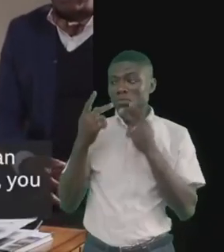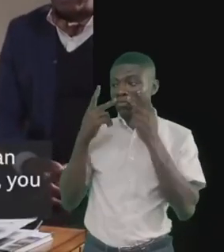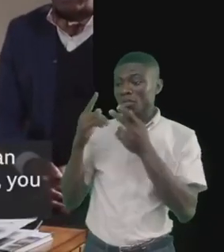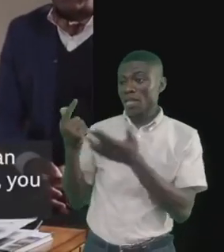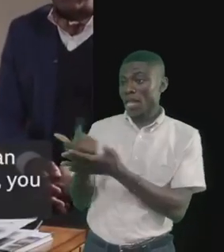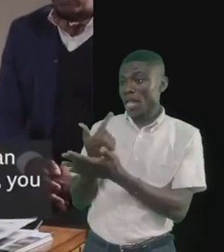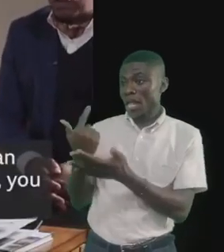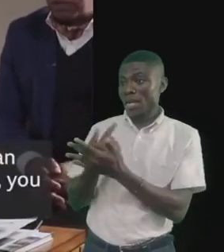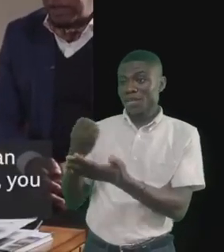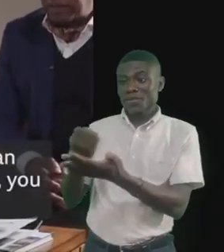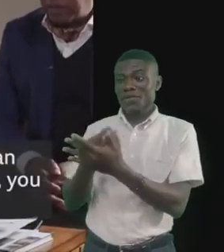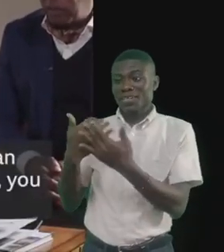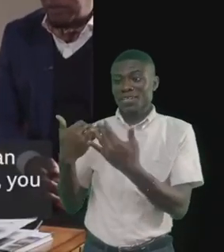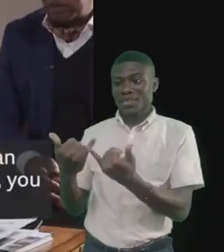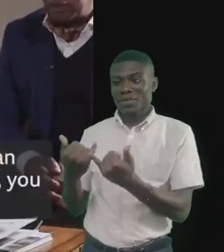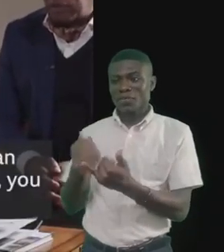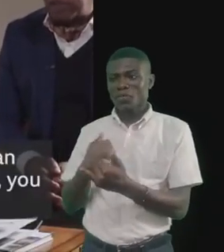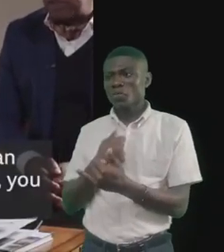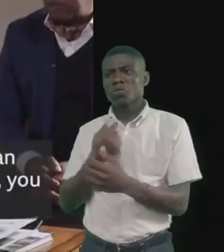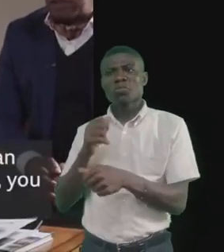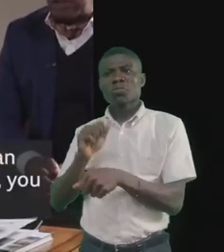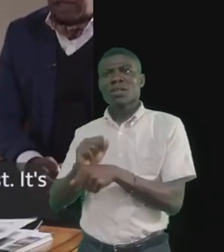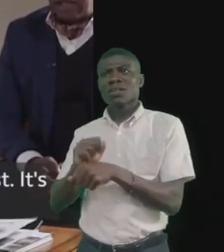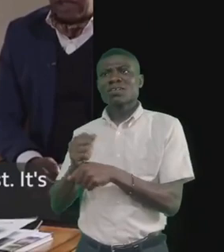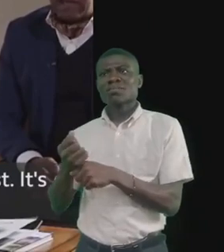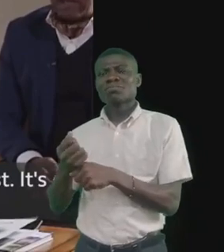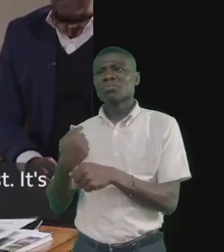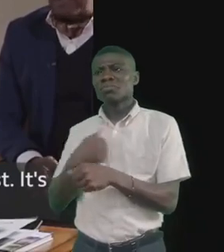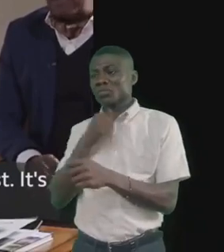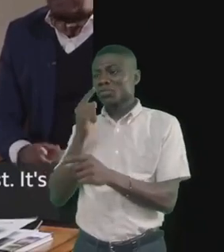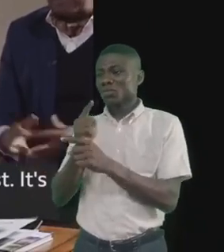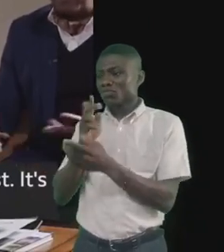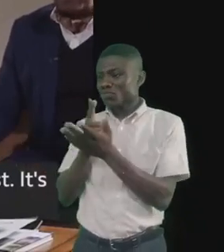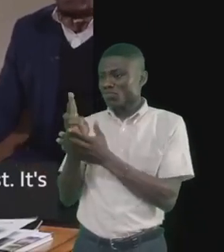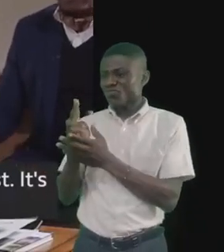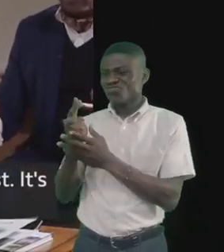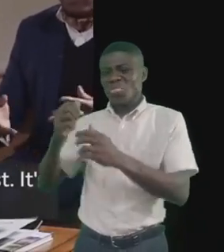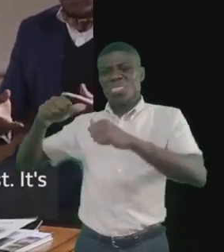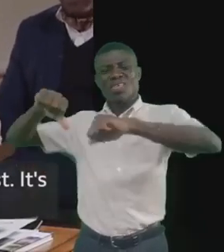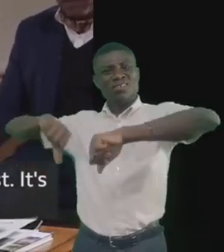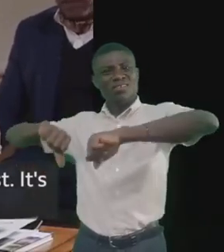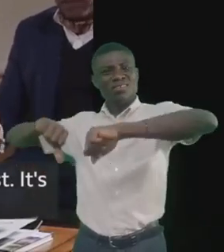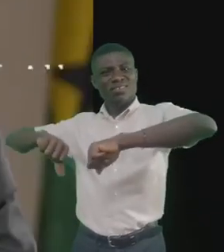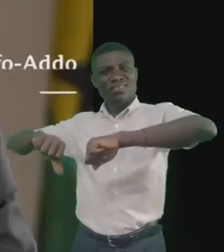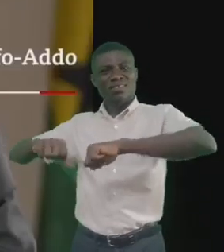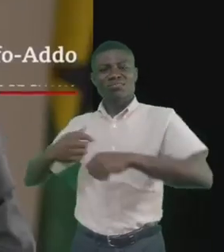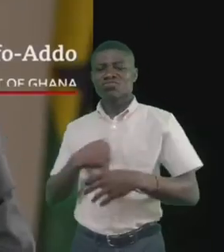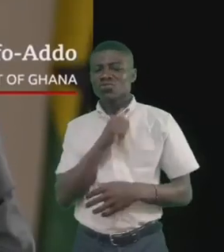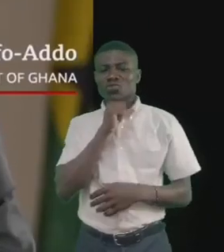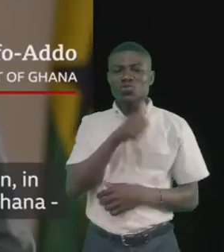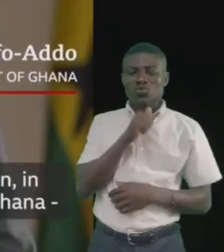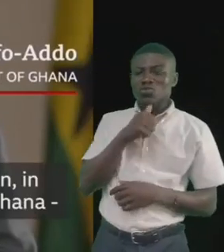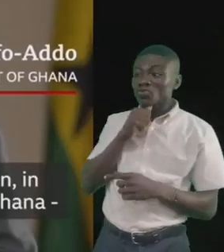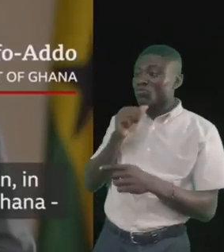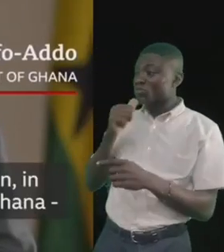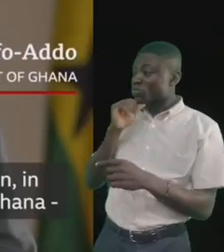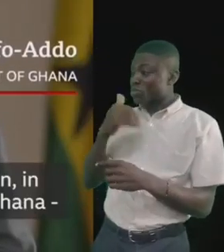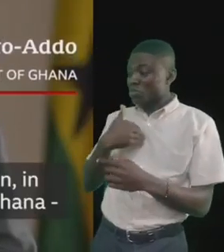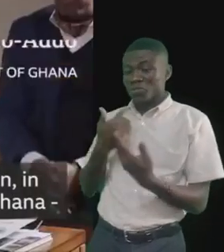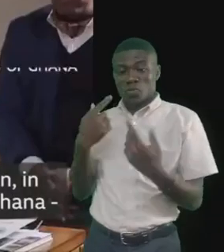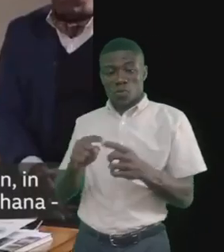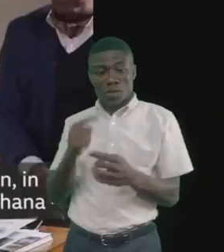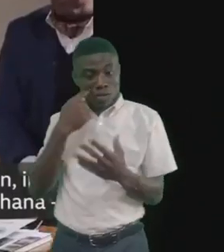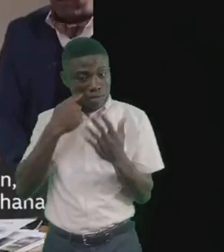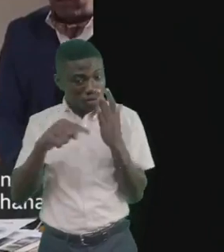If I look at the Ghanaian economy at the moment, it's doing, I mean, let's just be honest, it's doing terribly. Not terribly. Well,